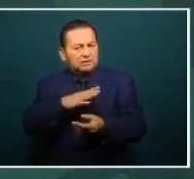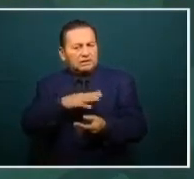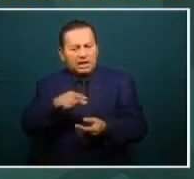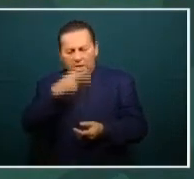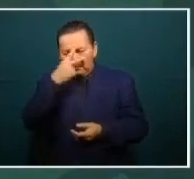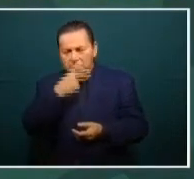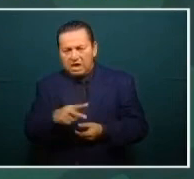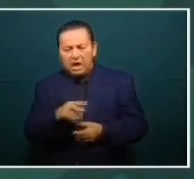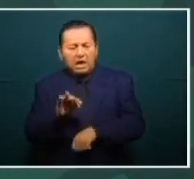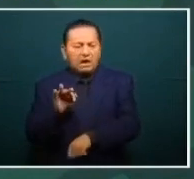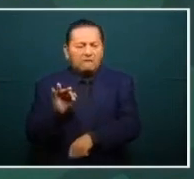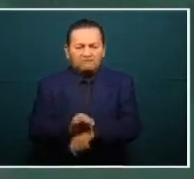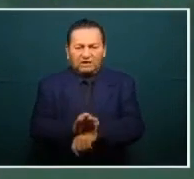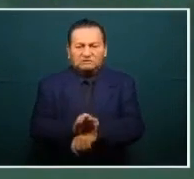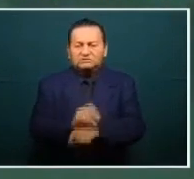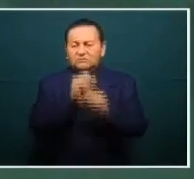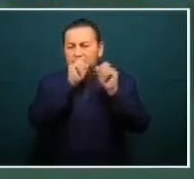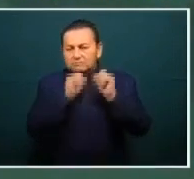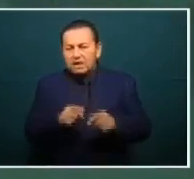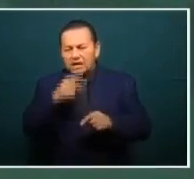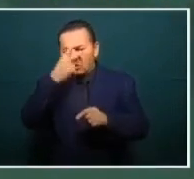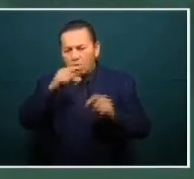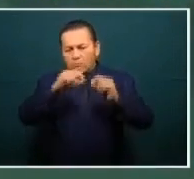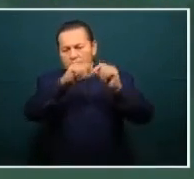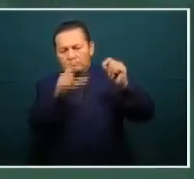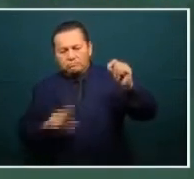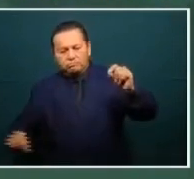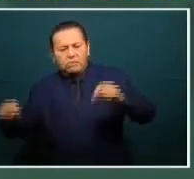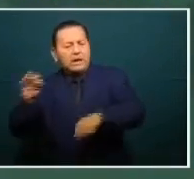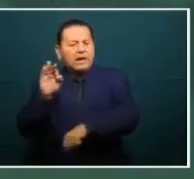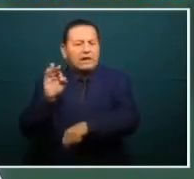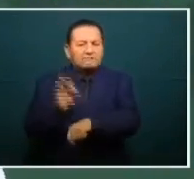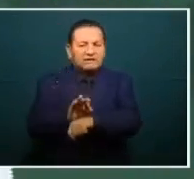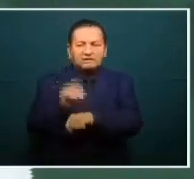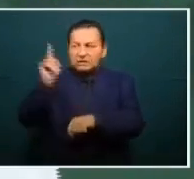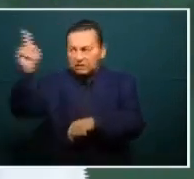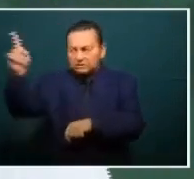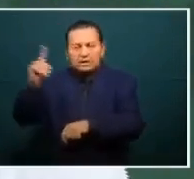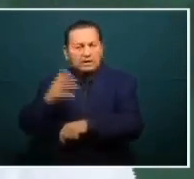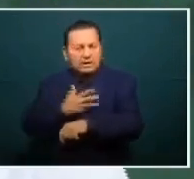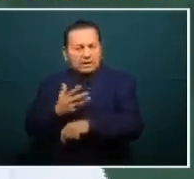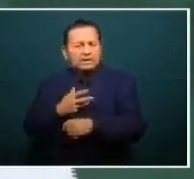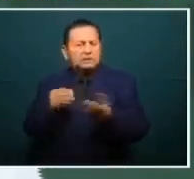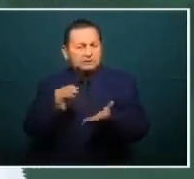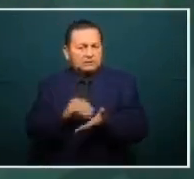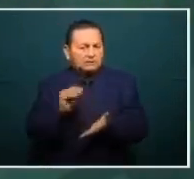that initiates favorable in defense of Mexico.